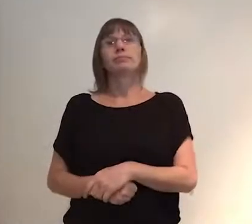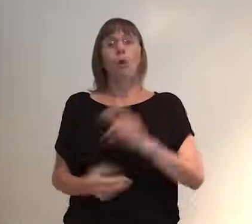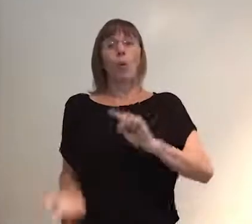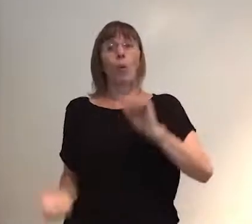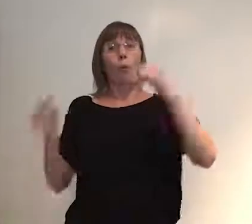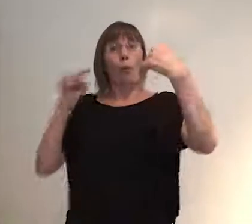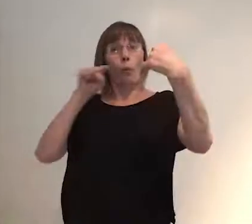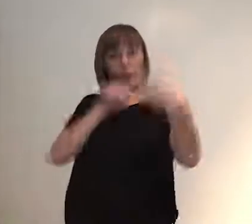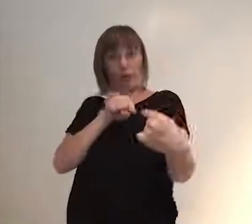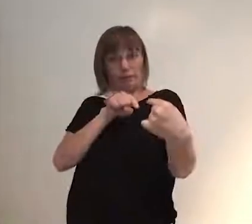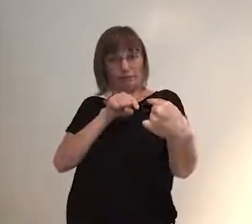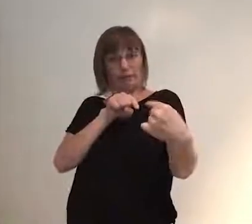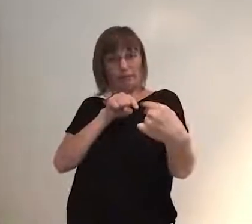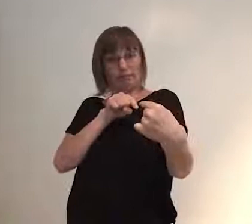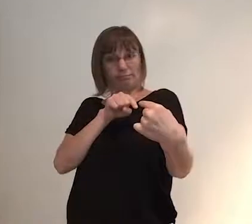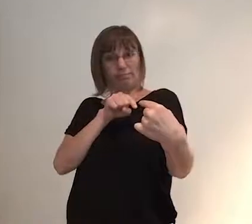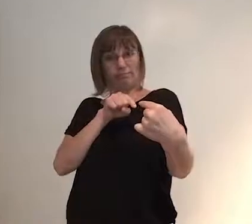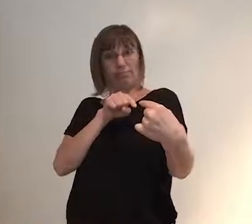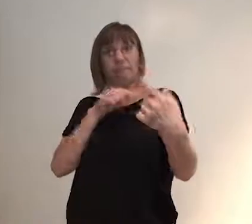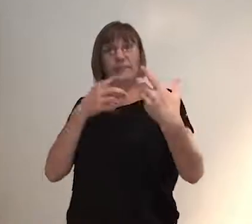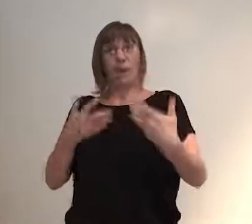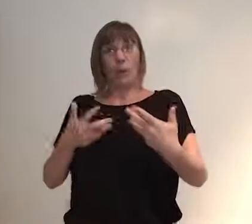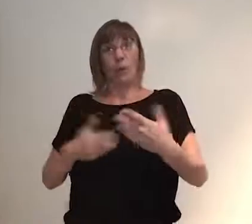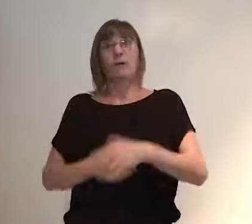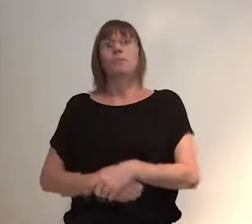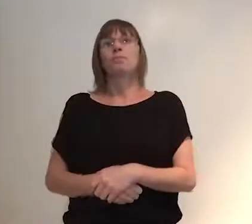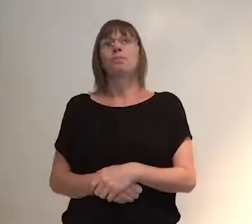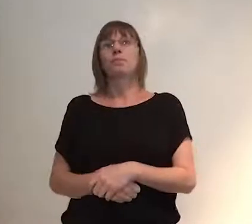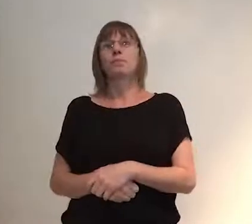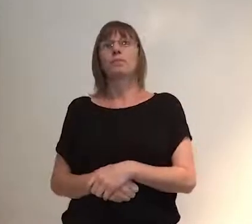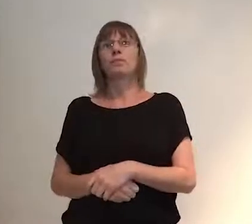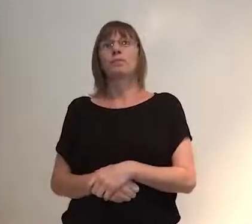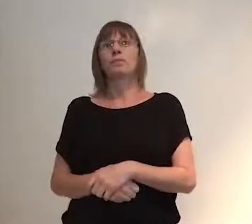So it's the opposite way around to where we're doing down dog.